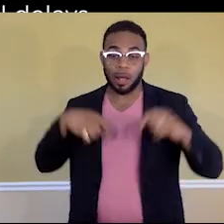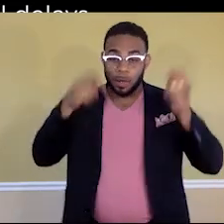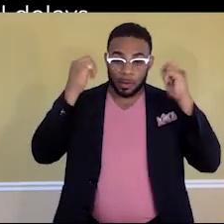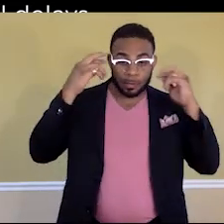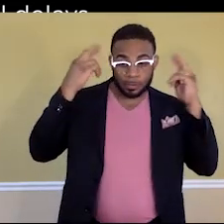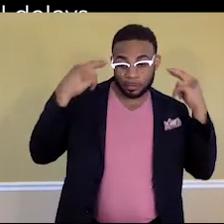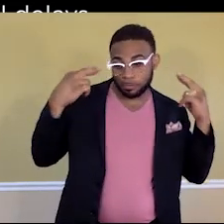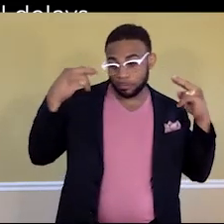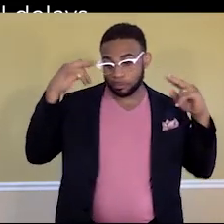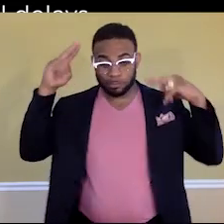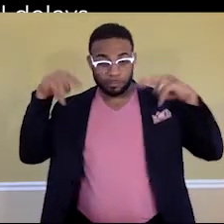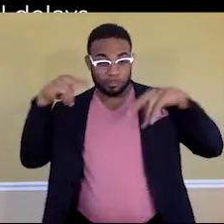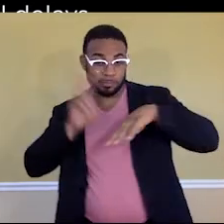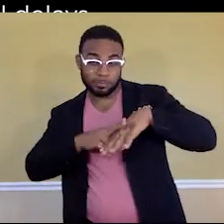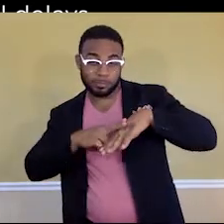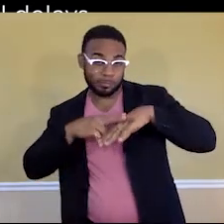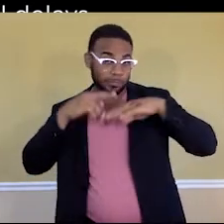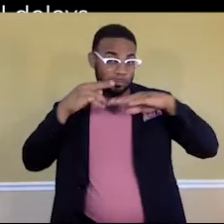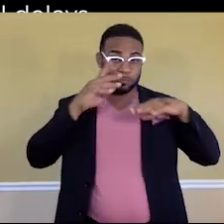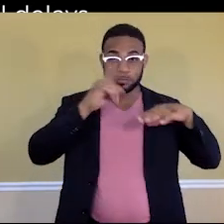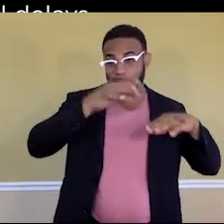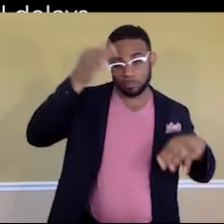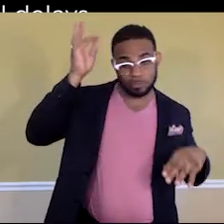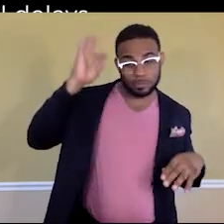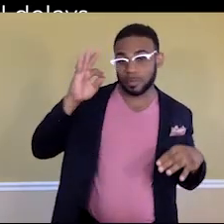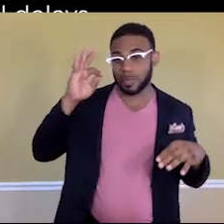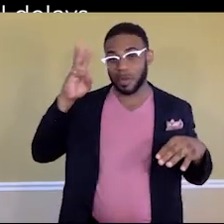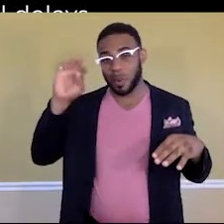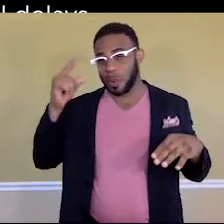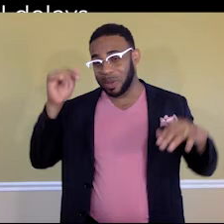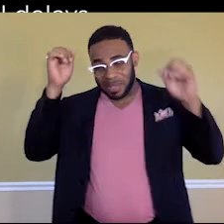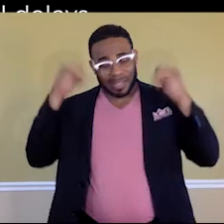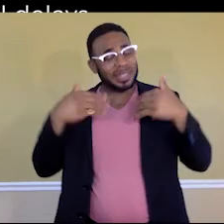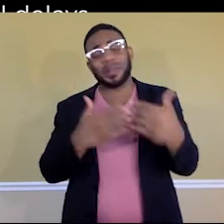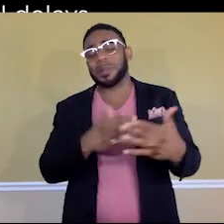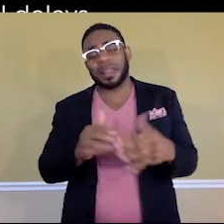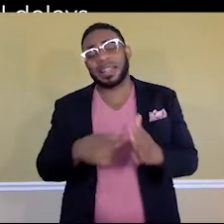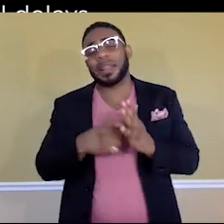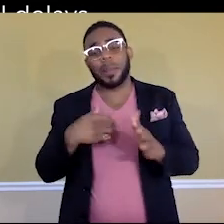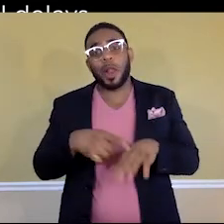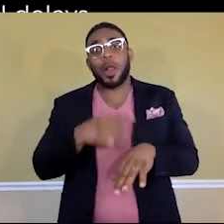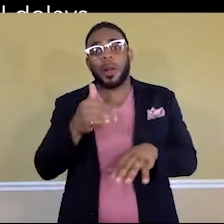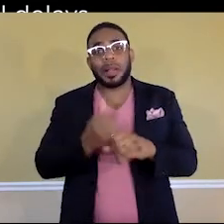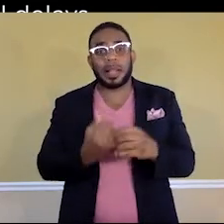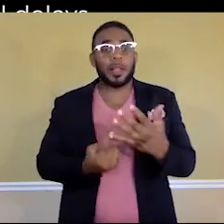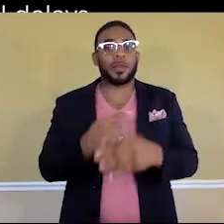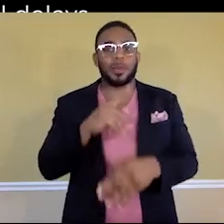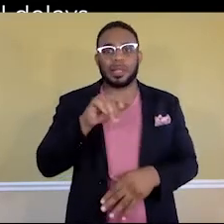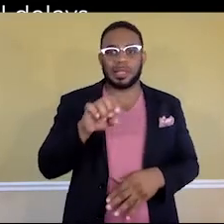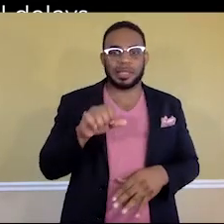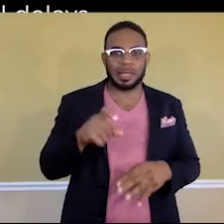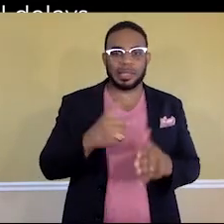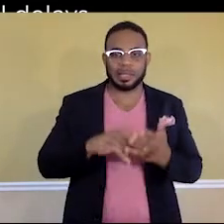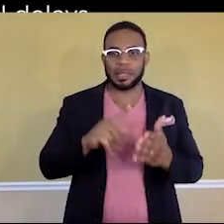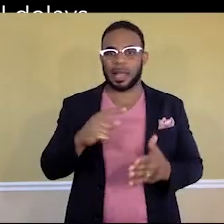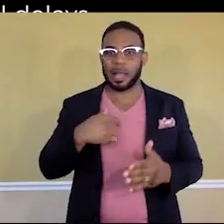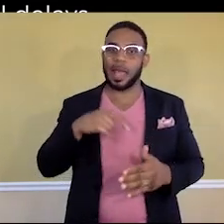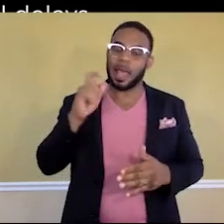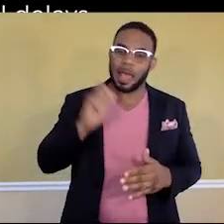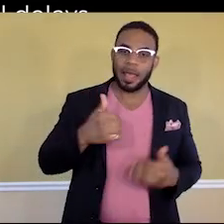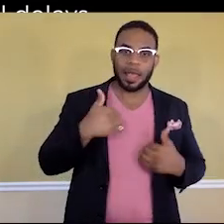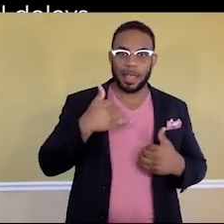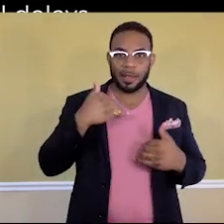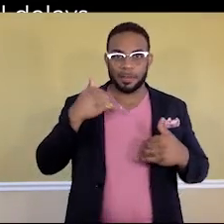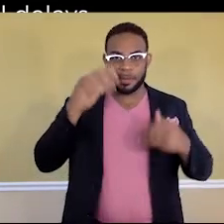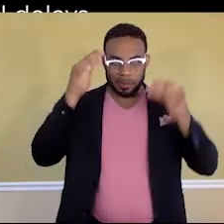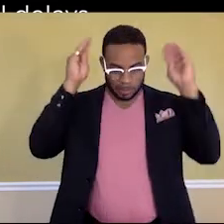whether it's natural, a weave, a wig, no matter what it is, it takes me longer to get through TSA checkout, and I have to have my